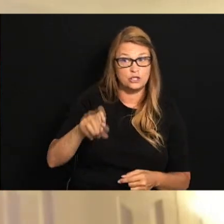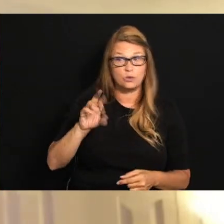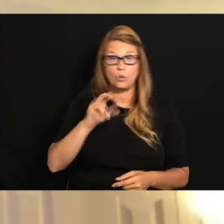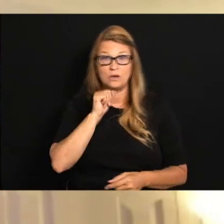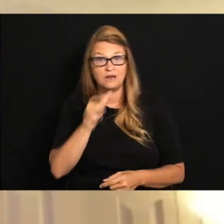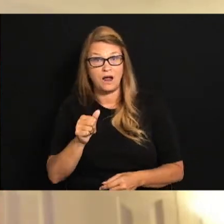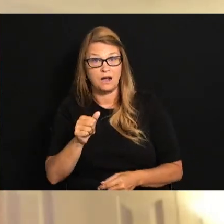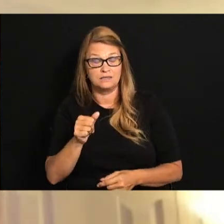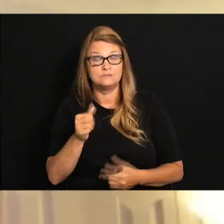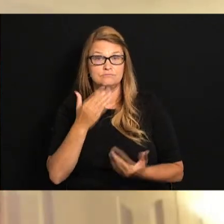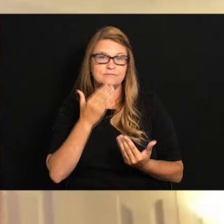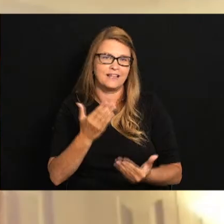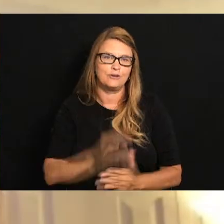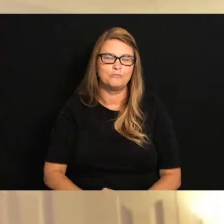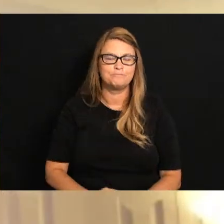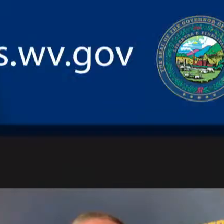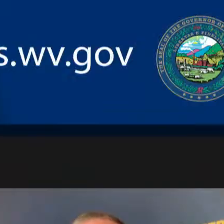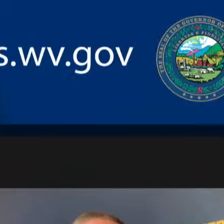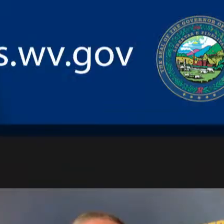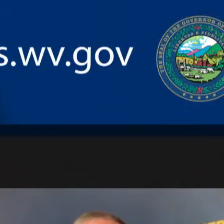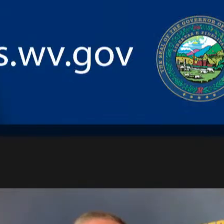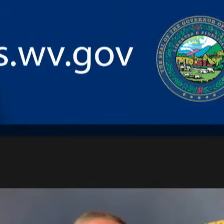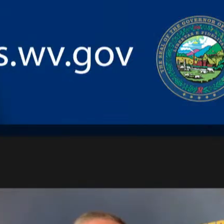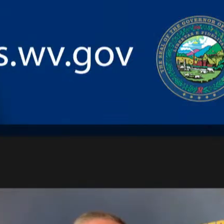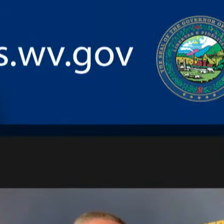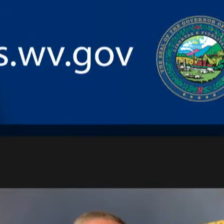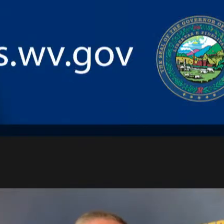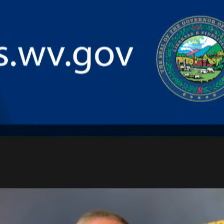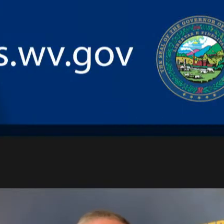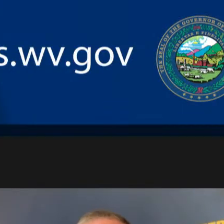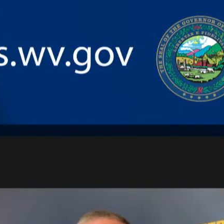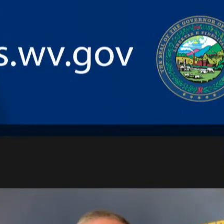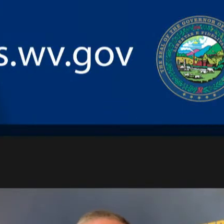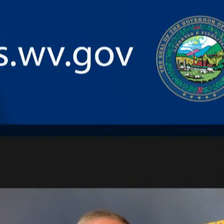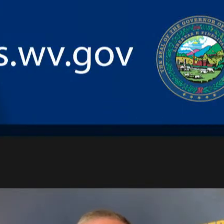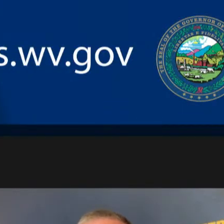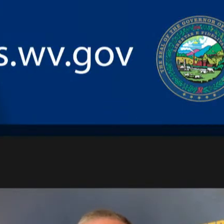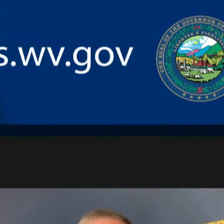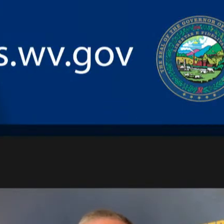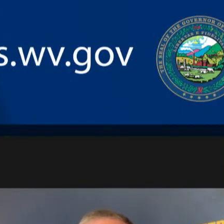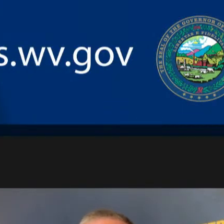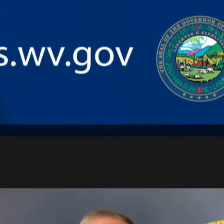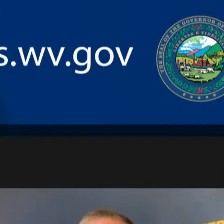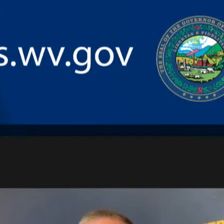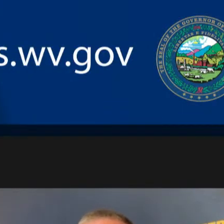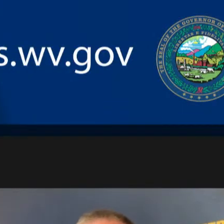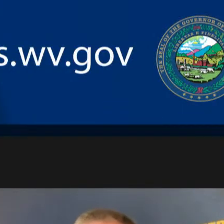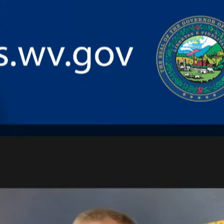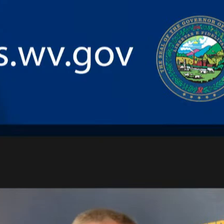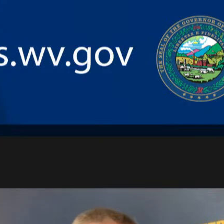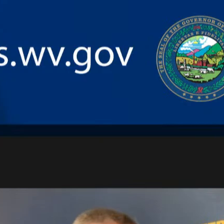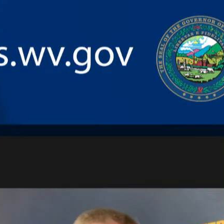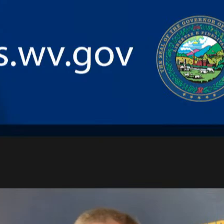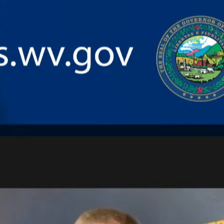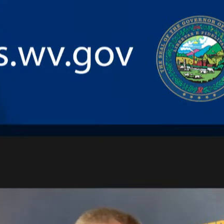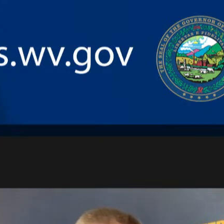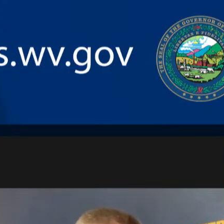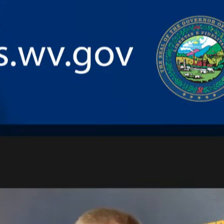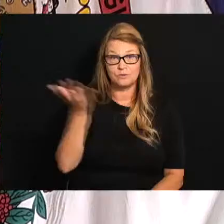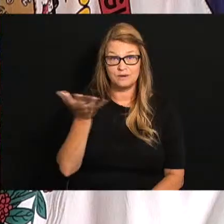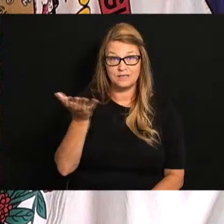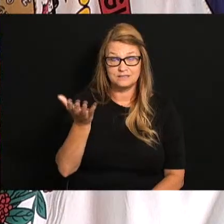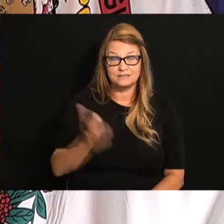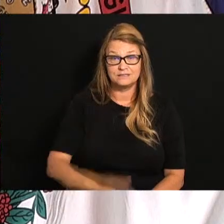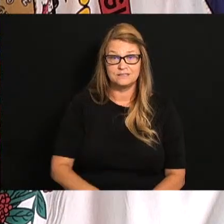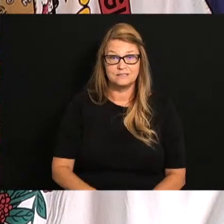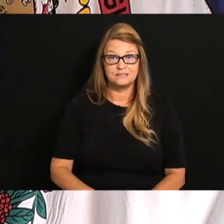for their child? Thank you. Well, Megan, thanks. From my standpoint, it's just as